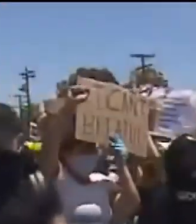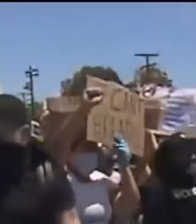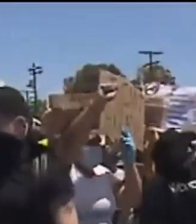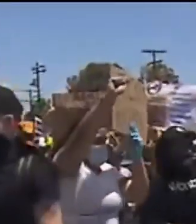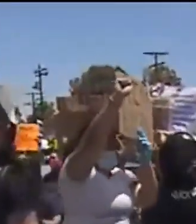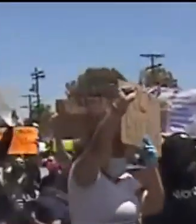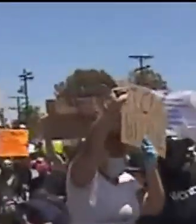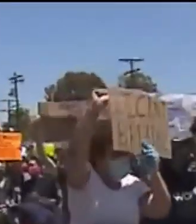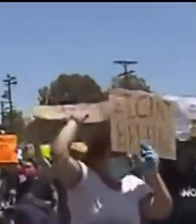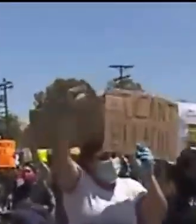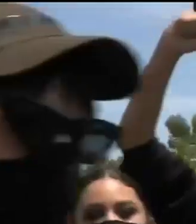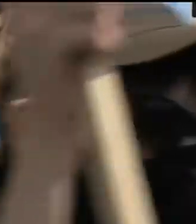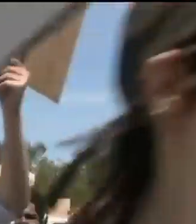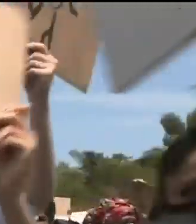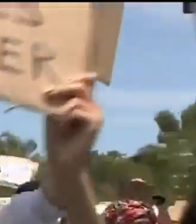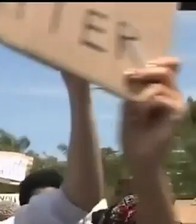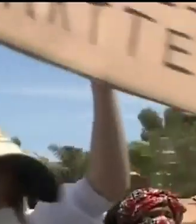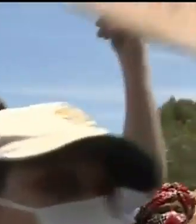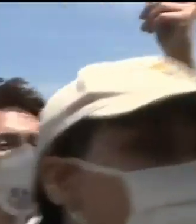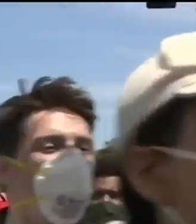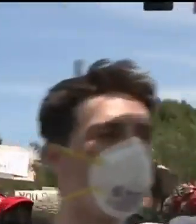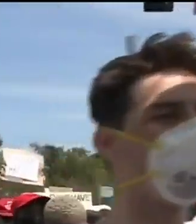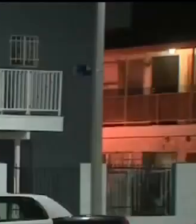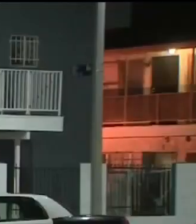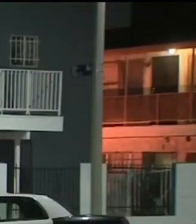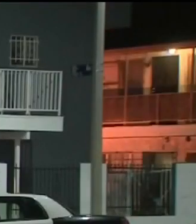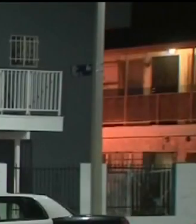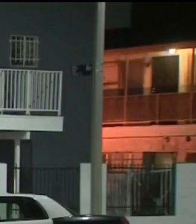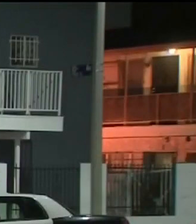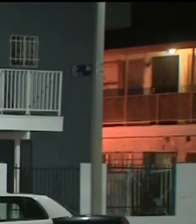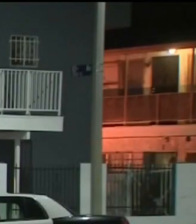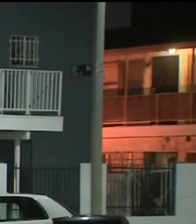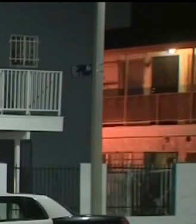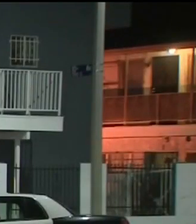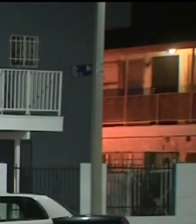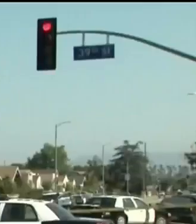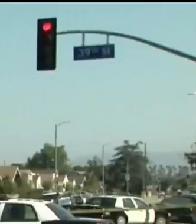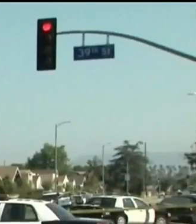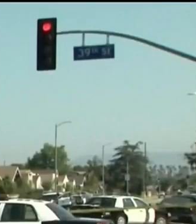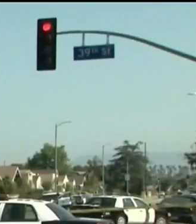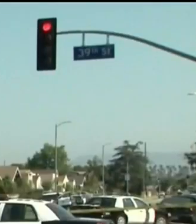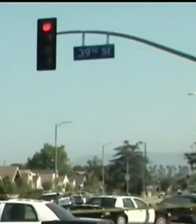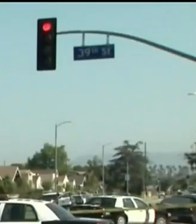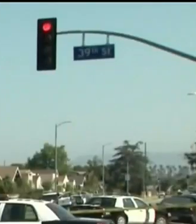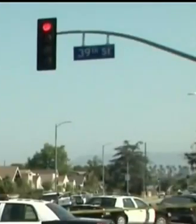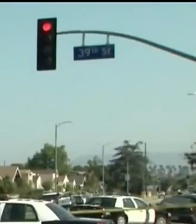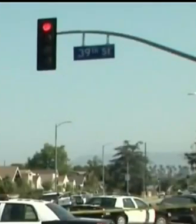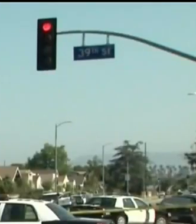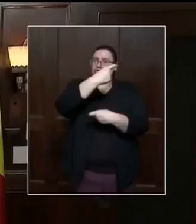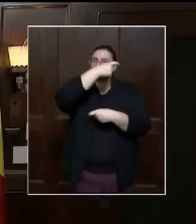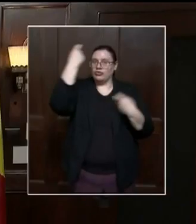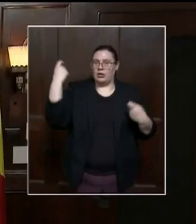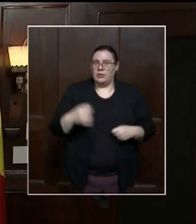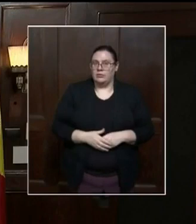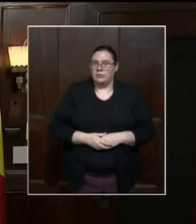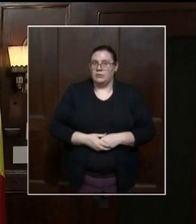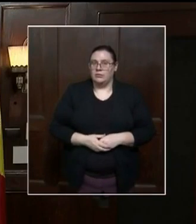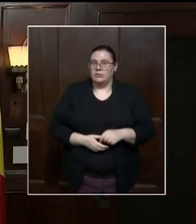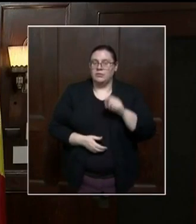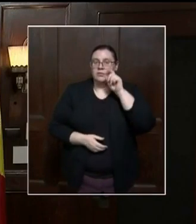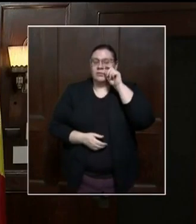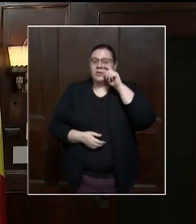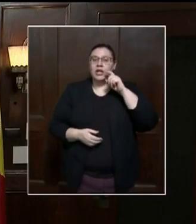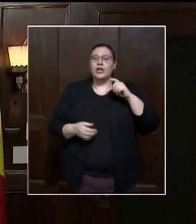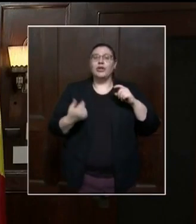color, claiming in the long run, it will help police fulfill their responsibility to protect and to serve. So when we say we are